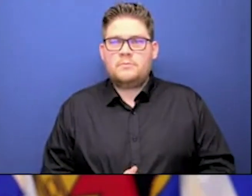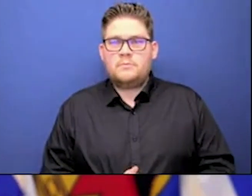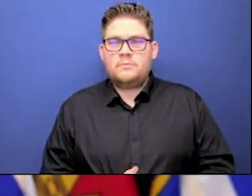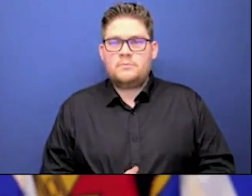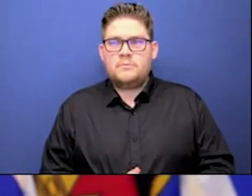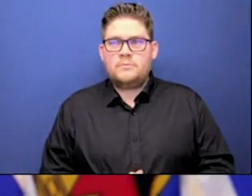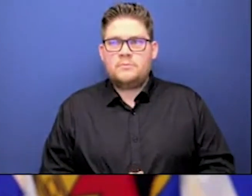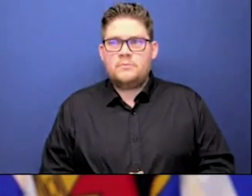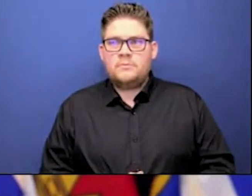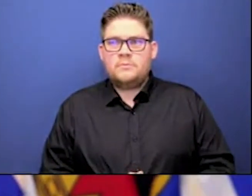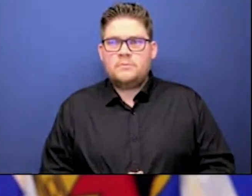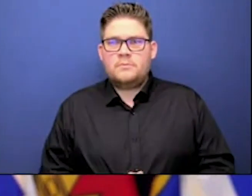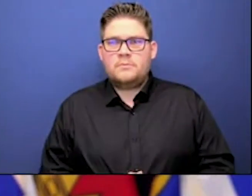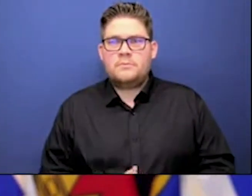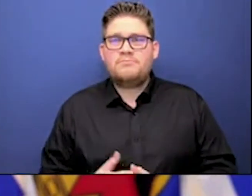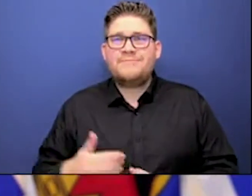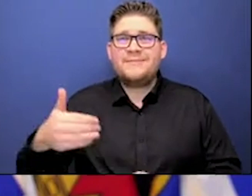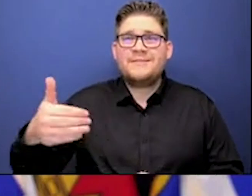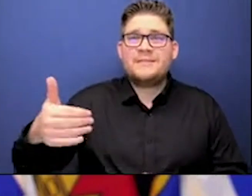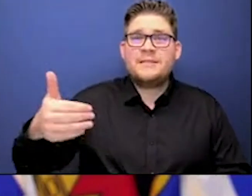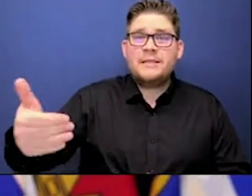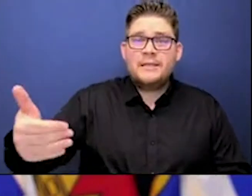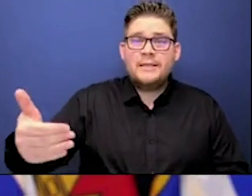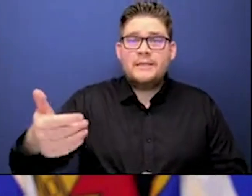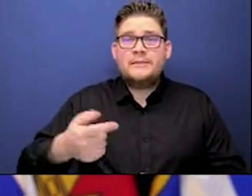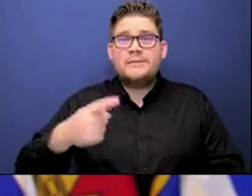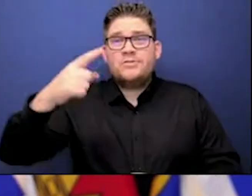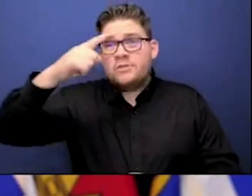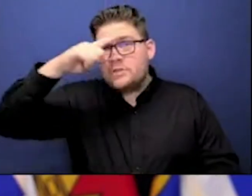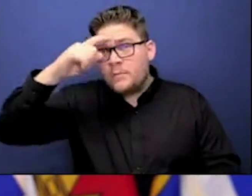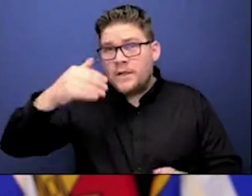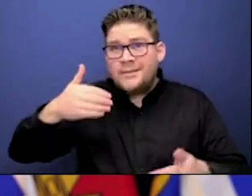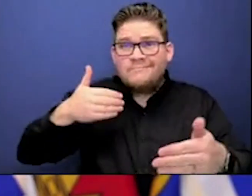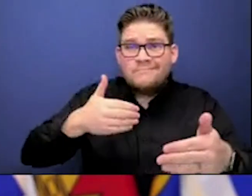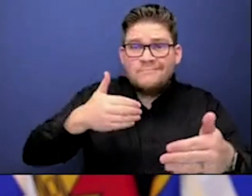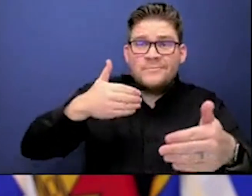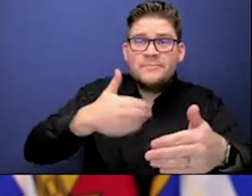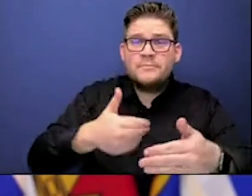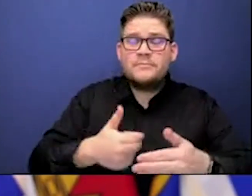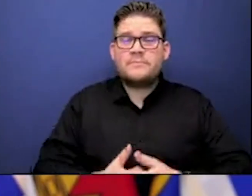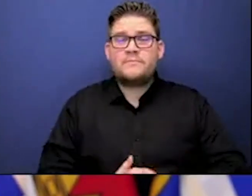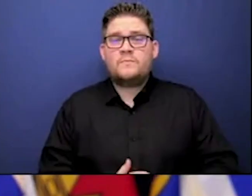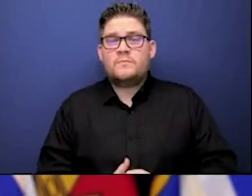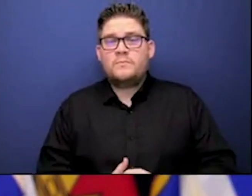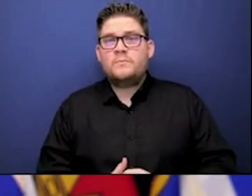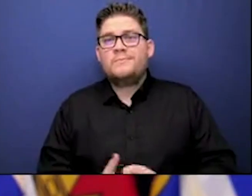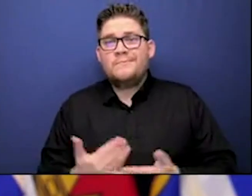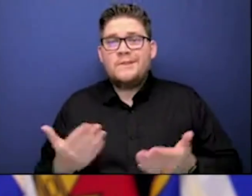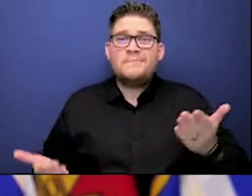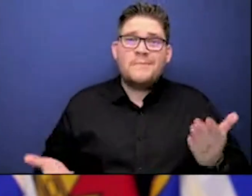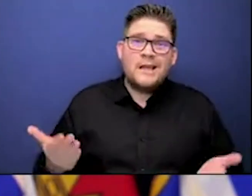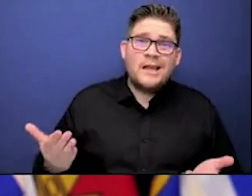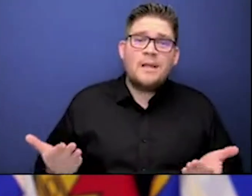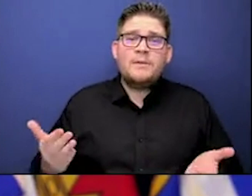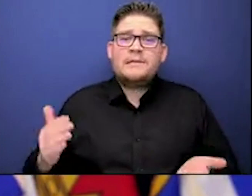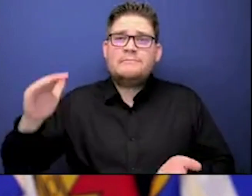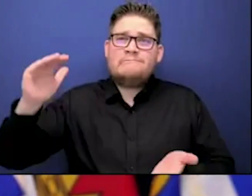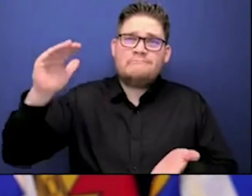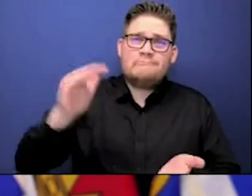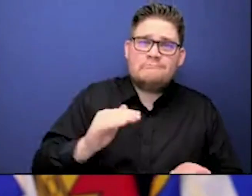this virus for many, many more months, even years. But if we can prevent people from getting severely ill,